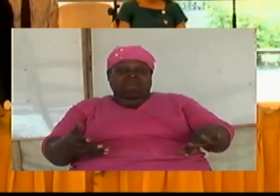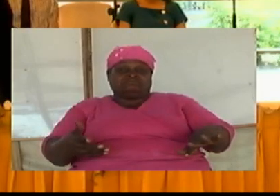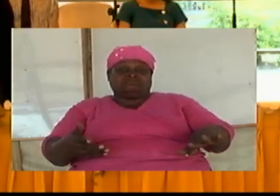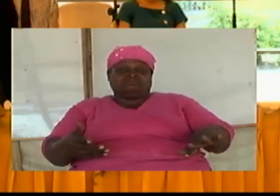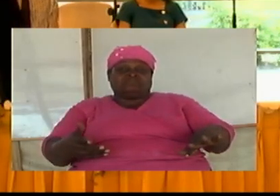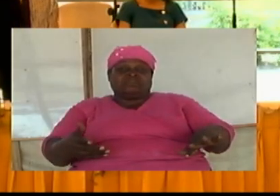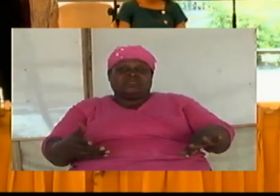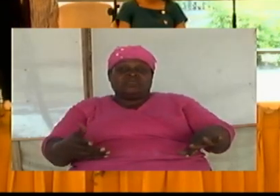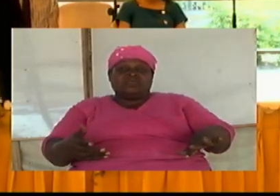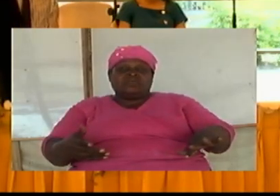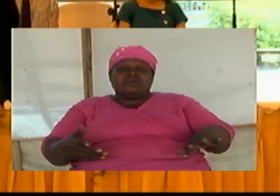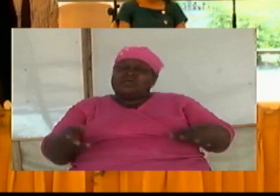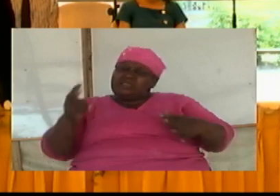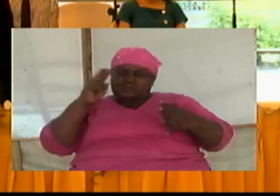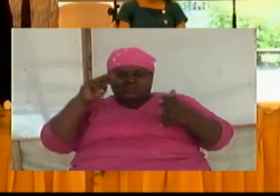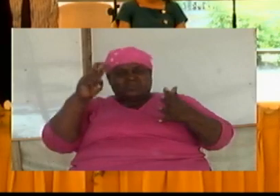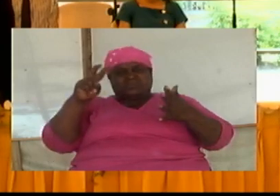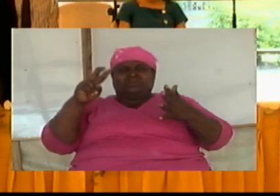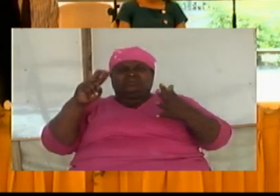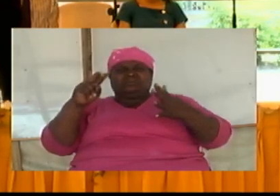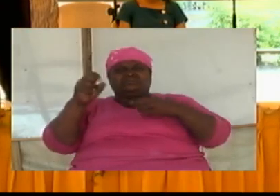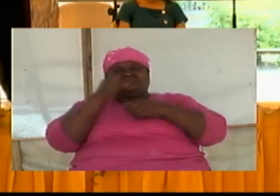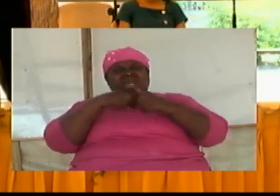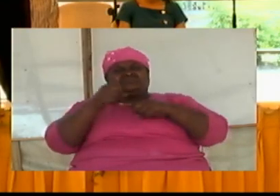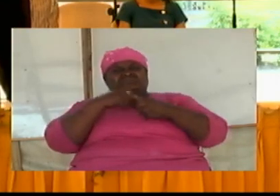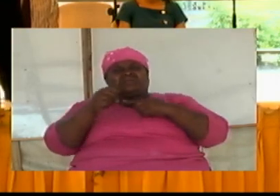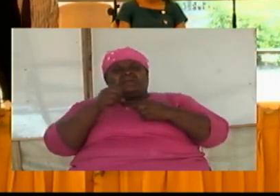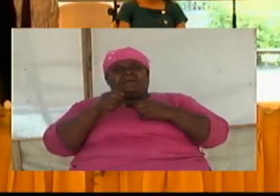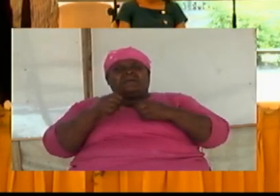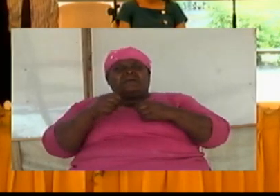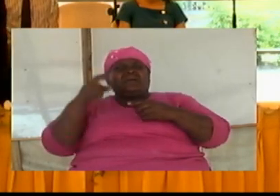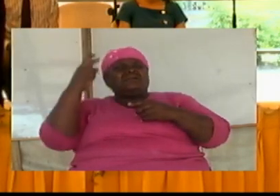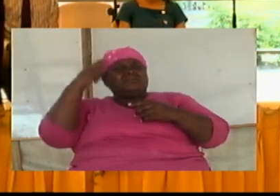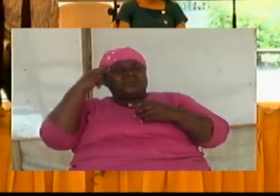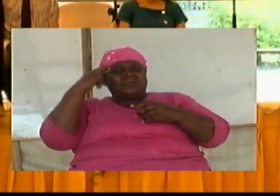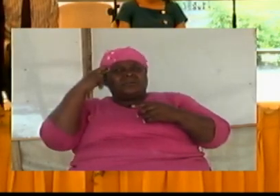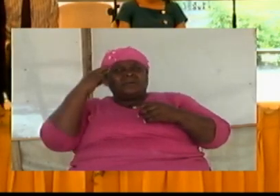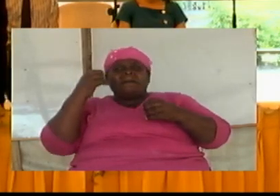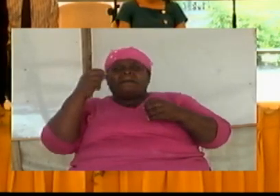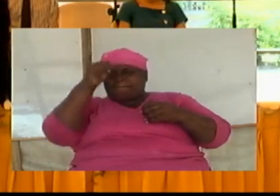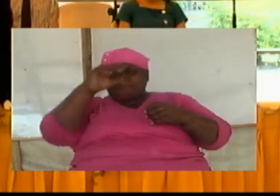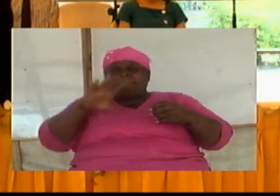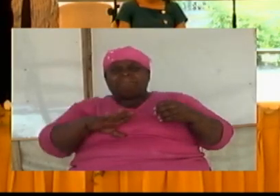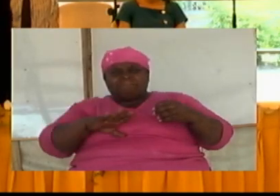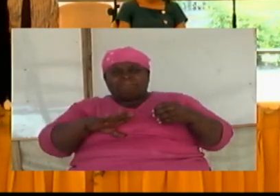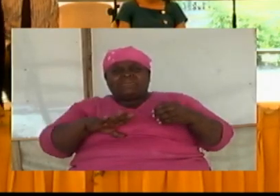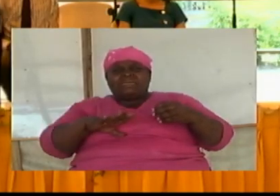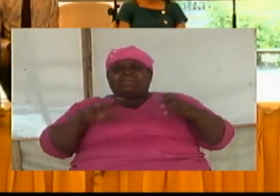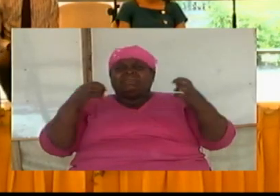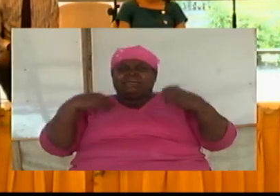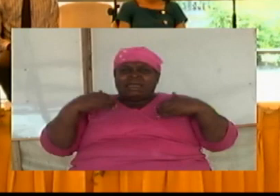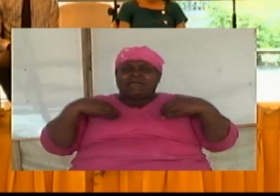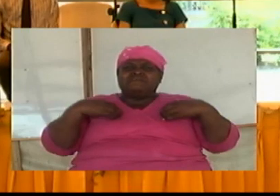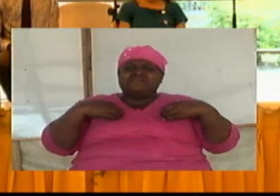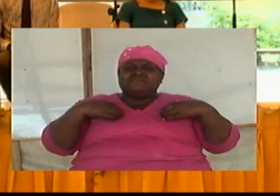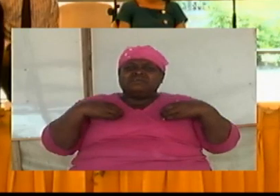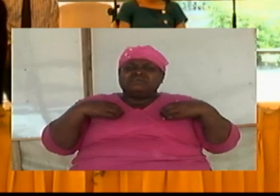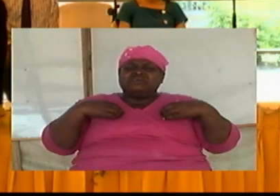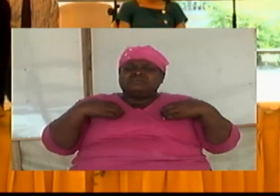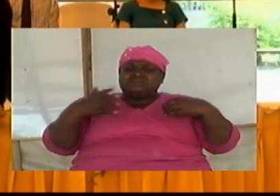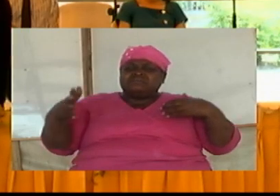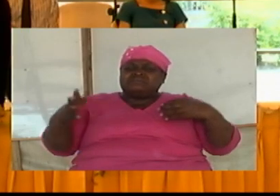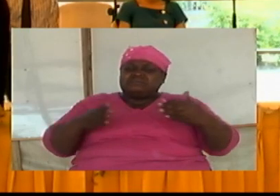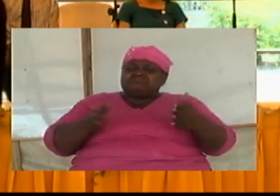I assess the situation, and I recognize that men have their priorities twisted. Because when